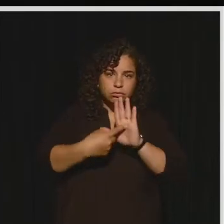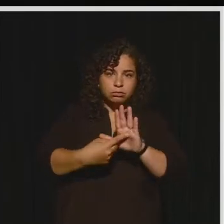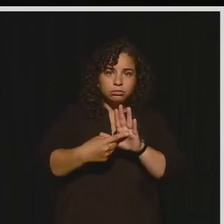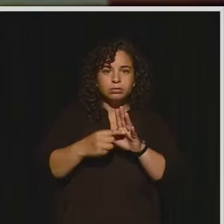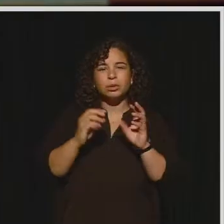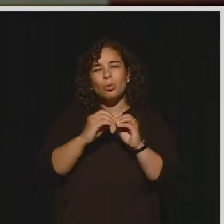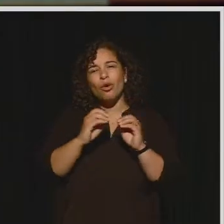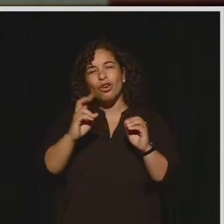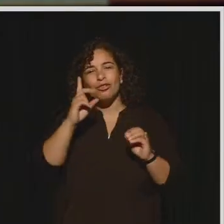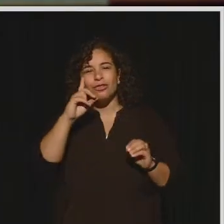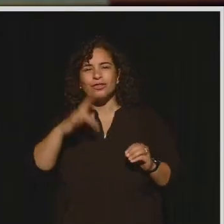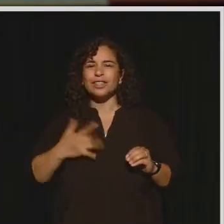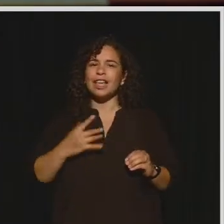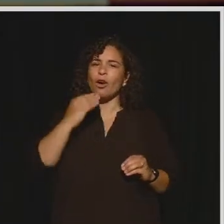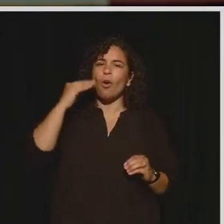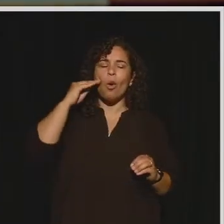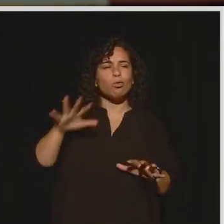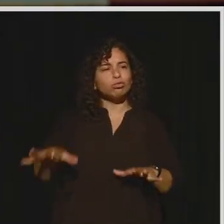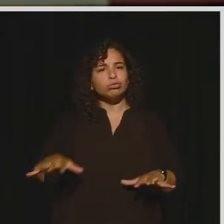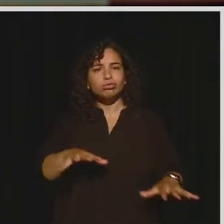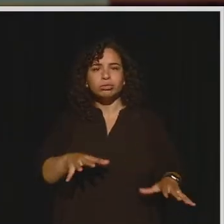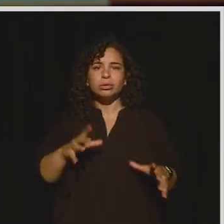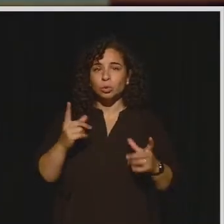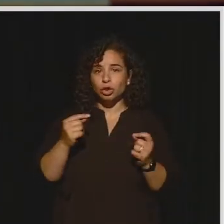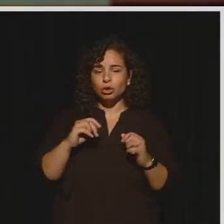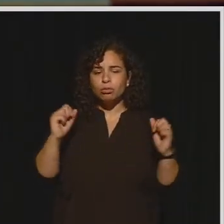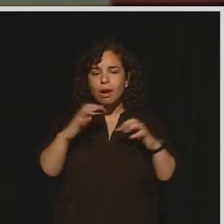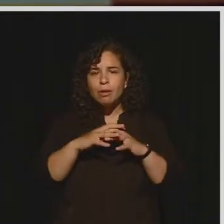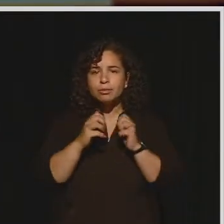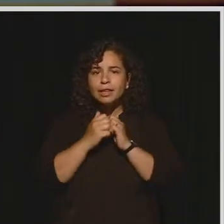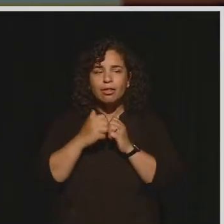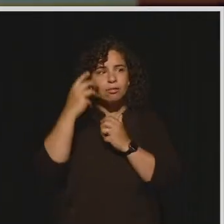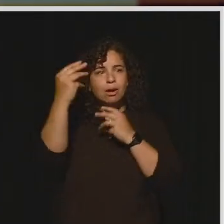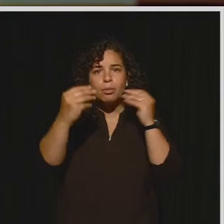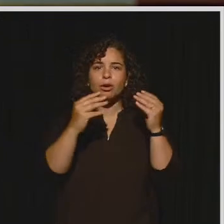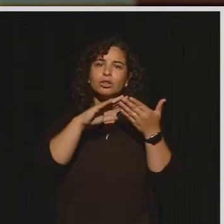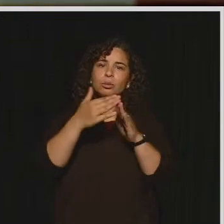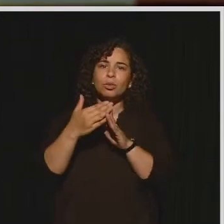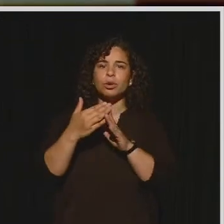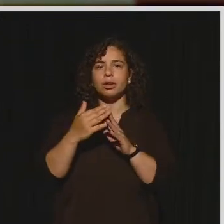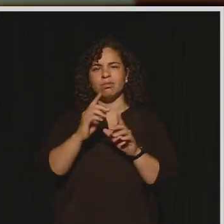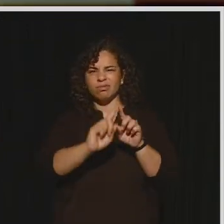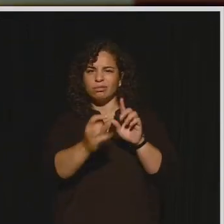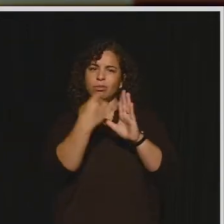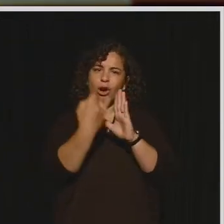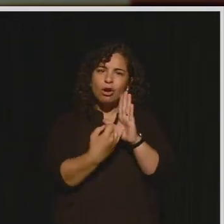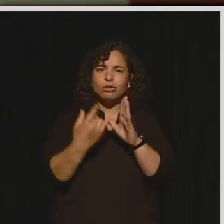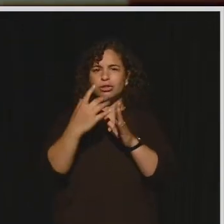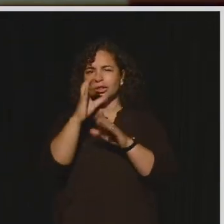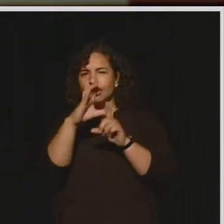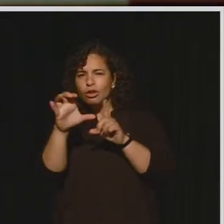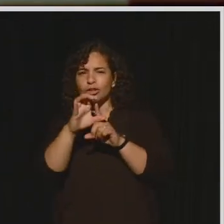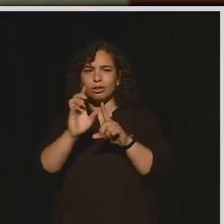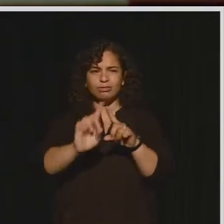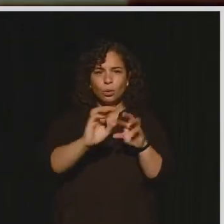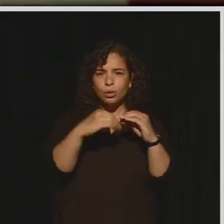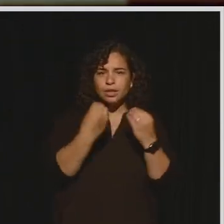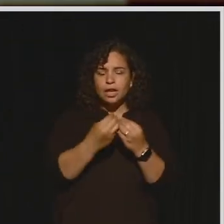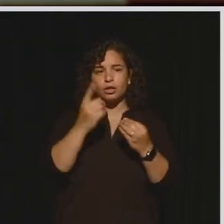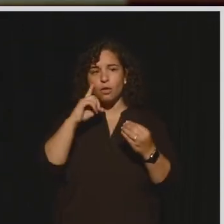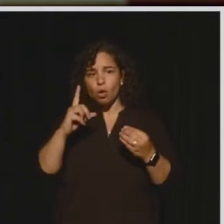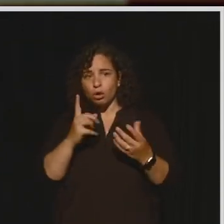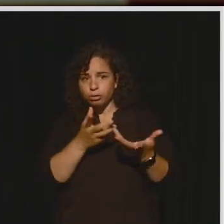home style gatherings, going out into the community, into arts and cultural organizations to sort of